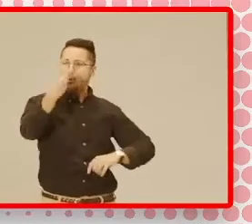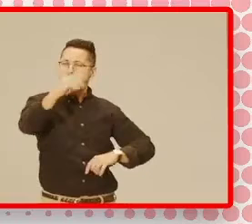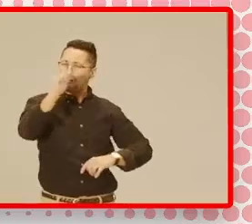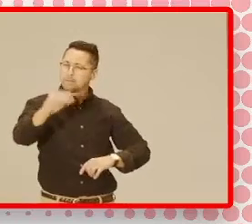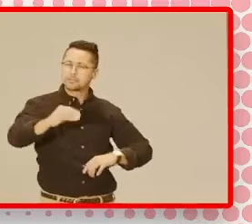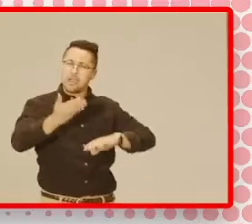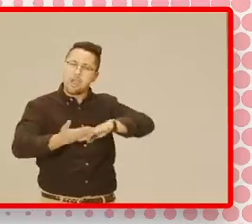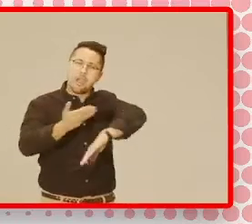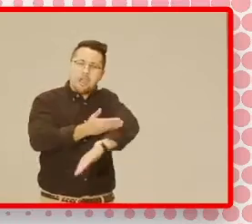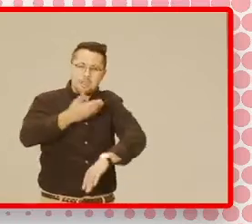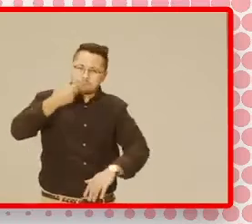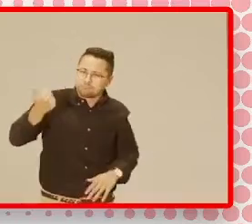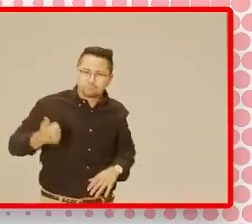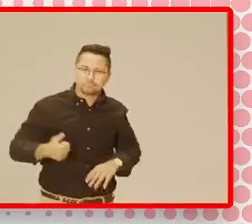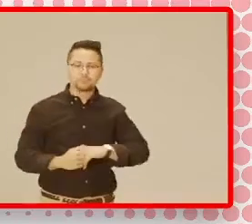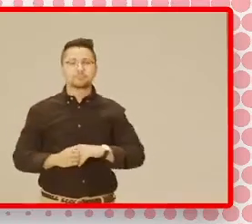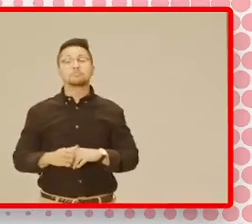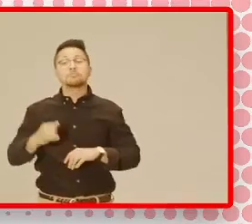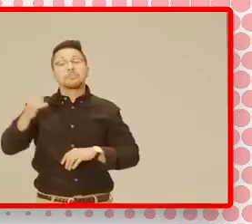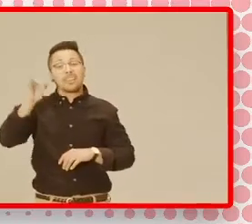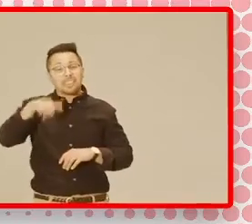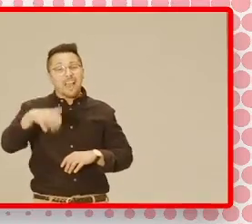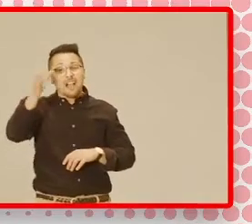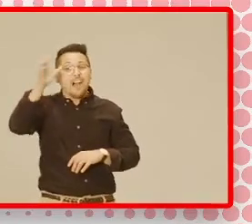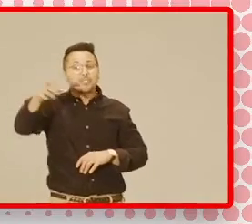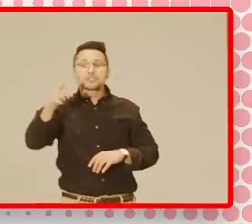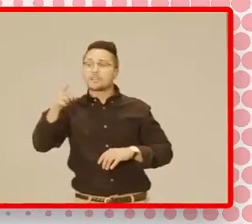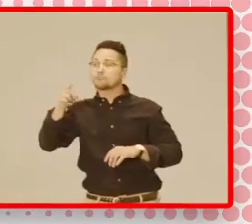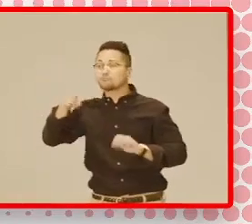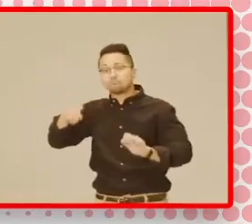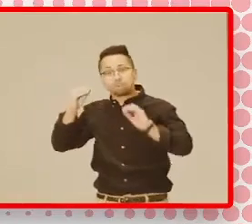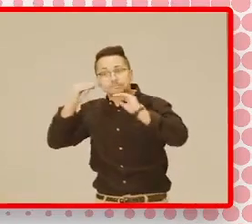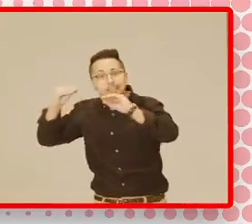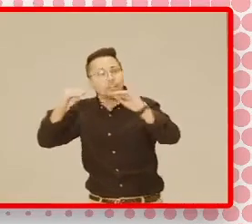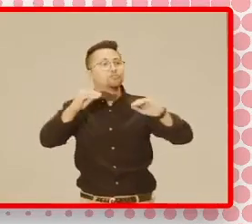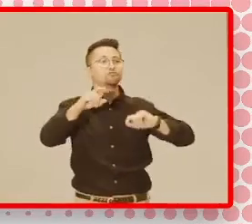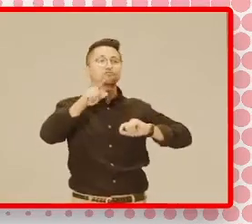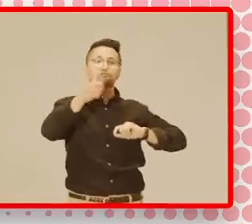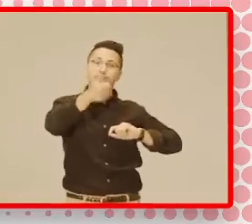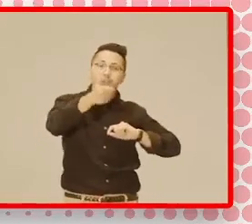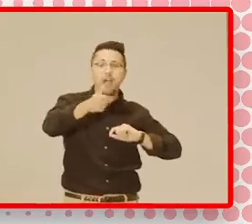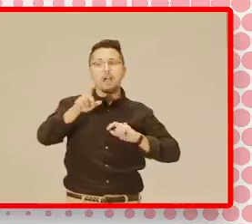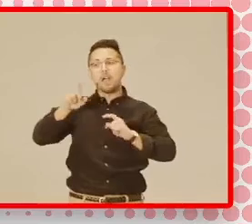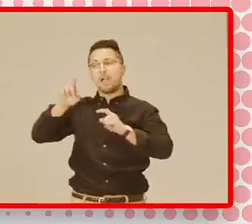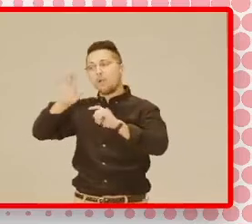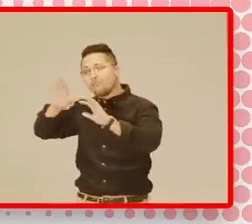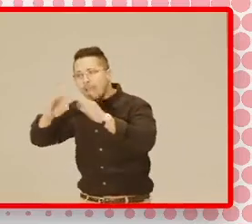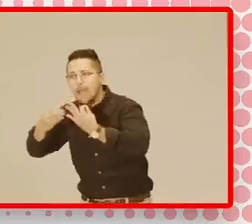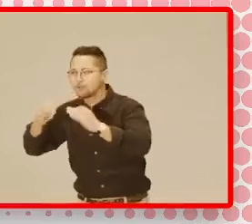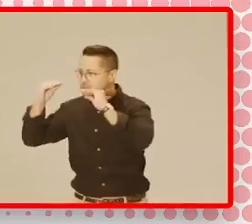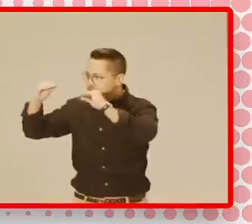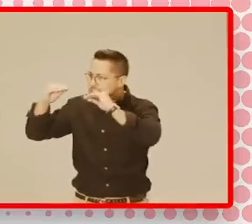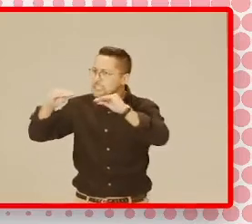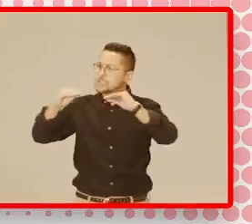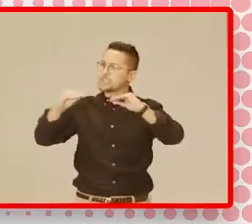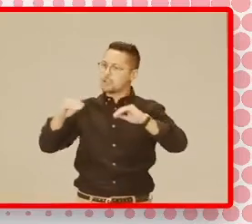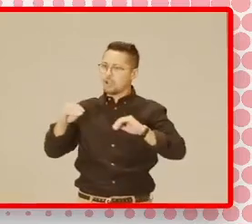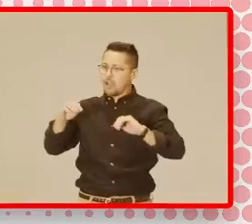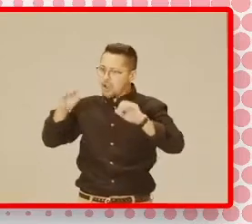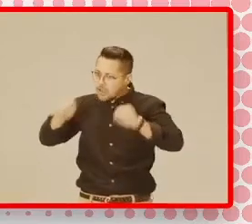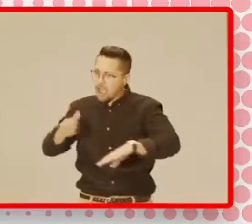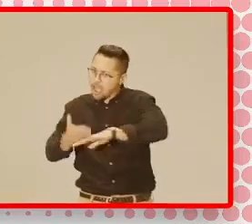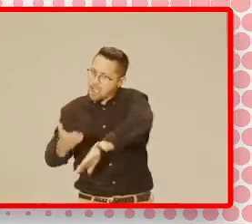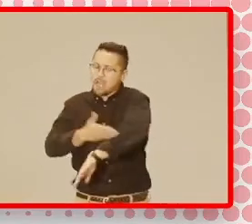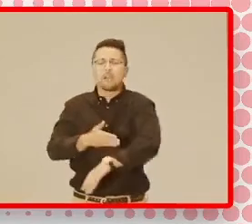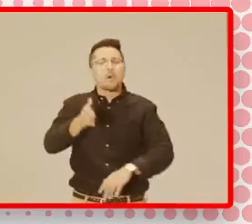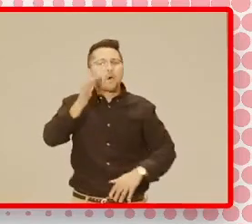teach your children, yourself, your family, how to get 1% better, you'll be amazed at the difference in